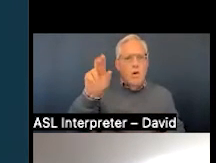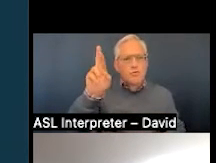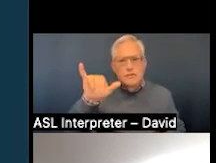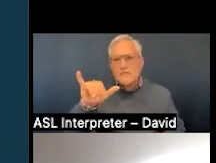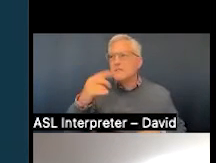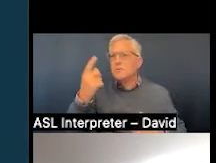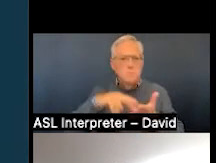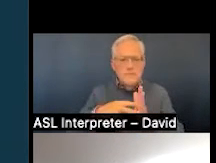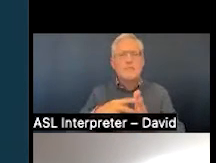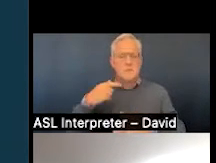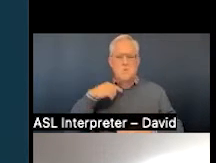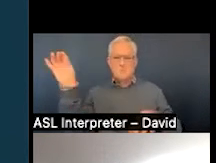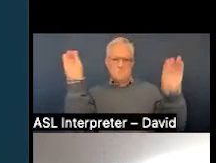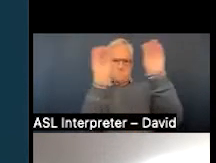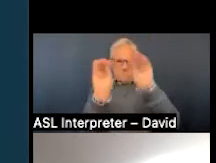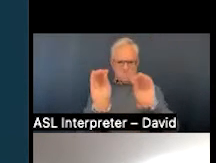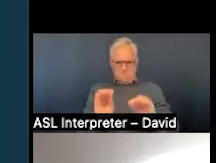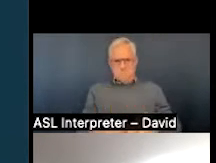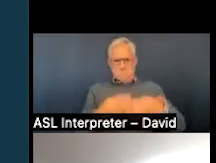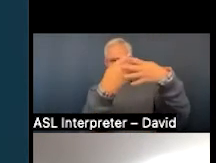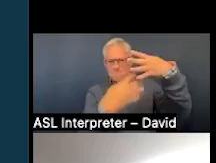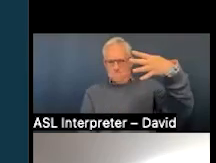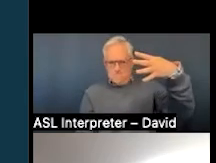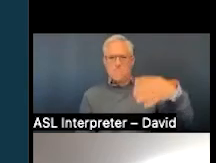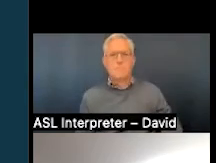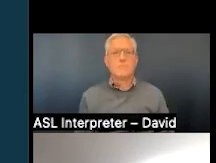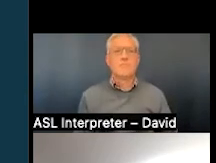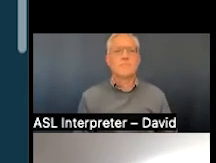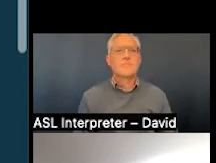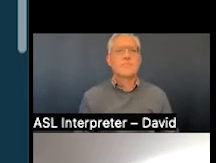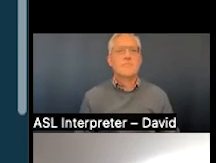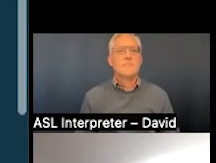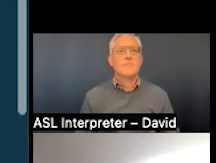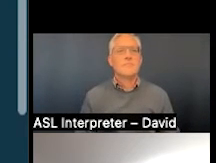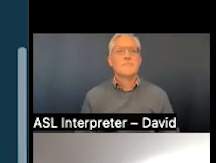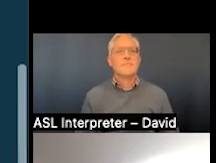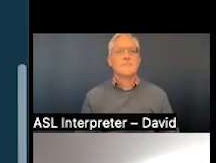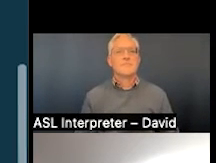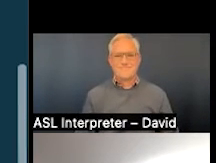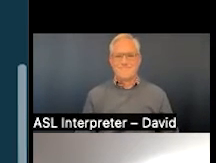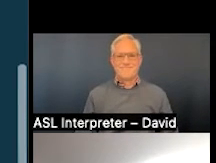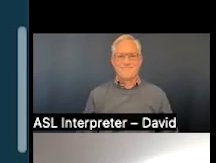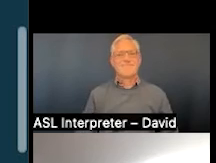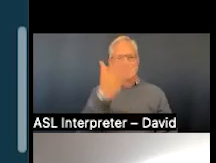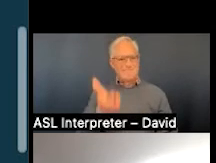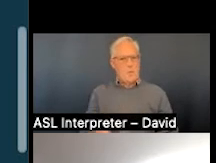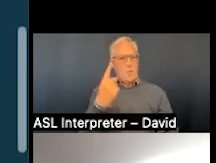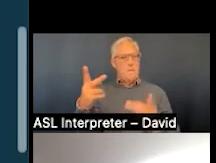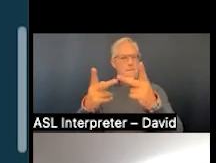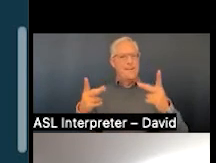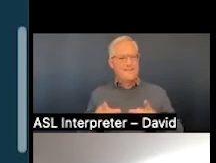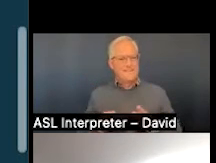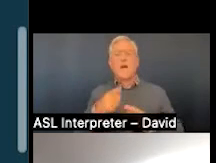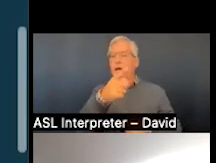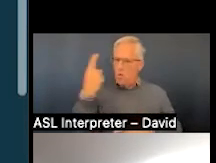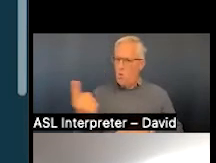and access materials, and also general film materials. But we put them all in the one place with descriptions, and this is a kind of work in progress